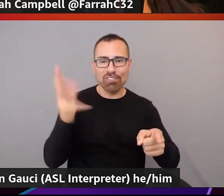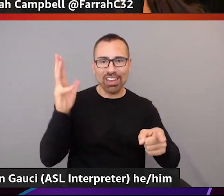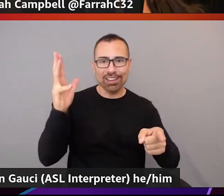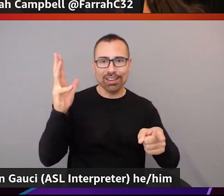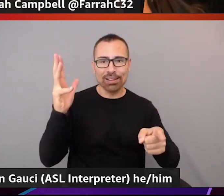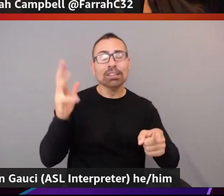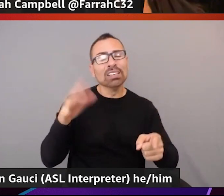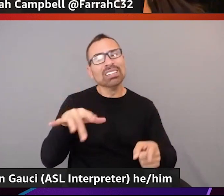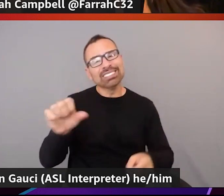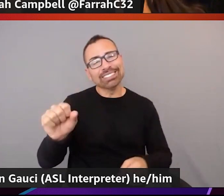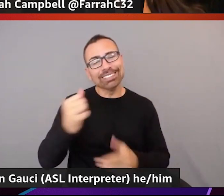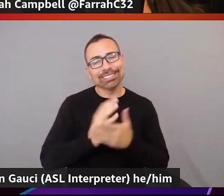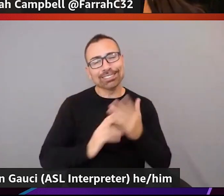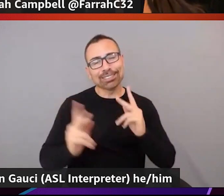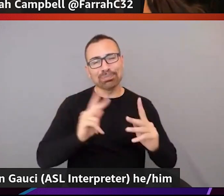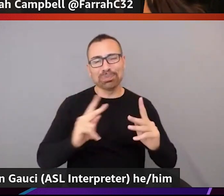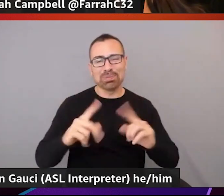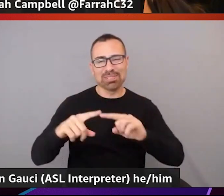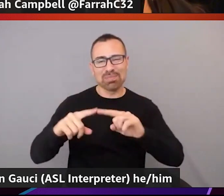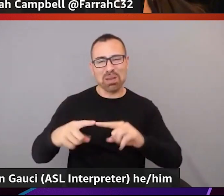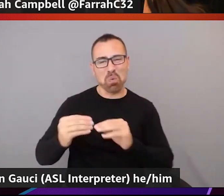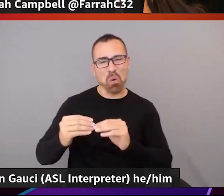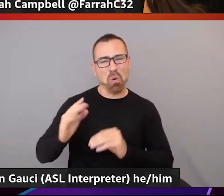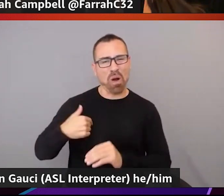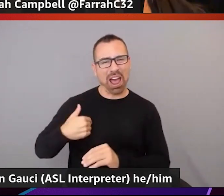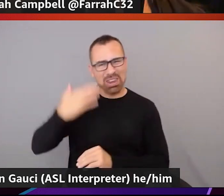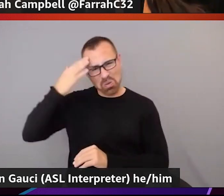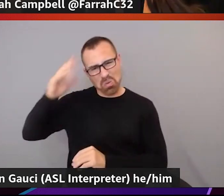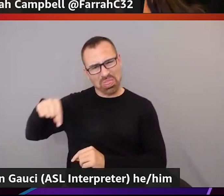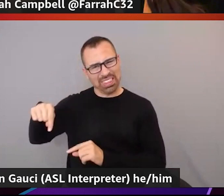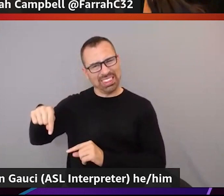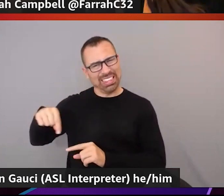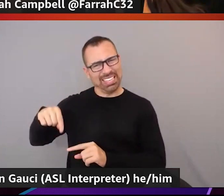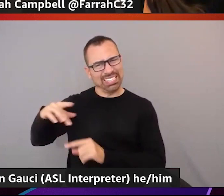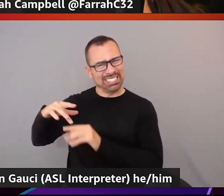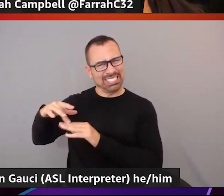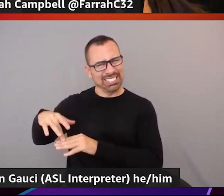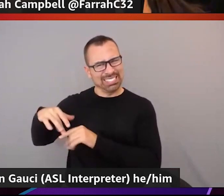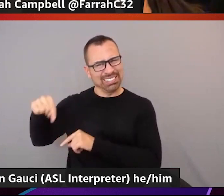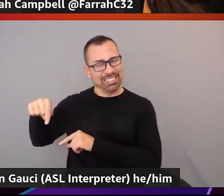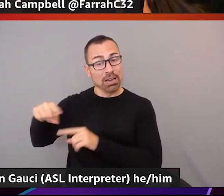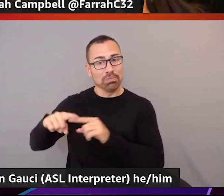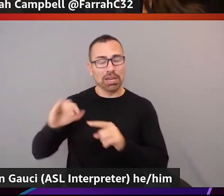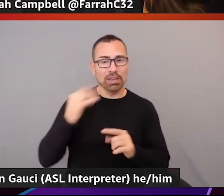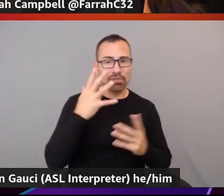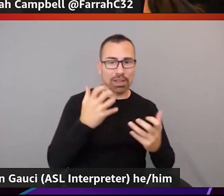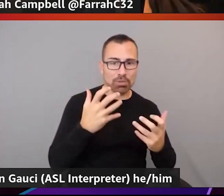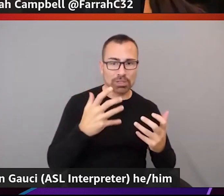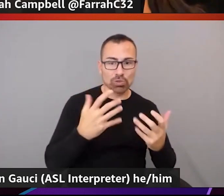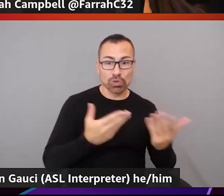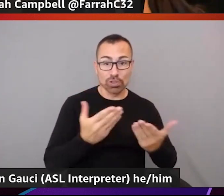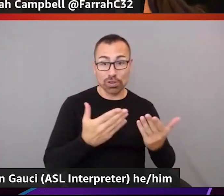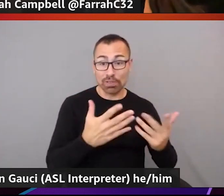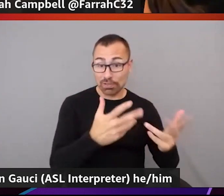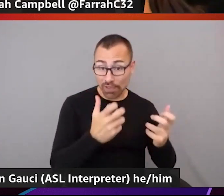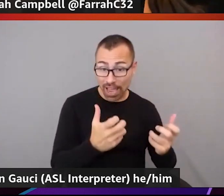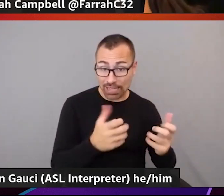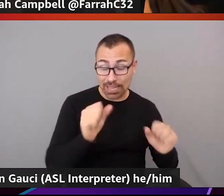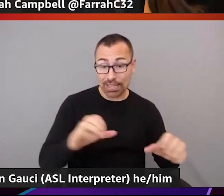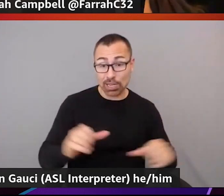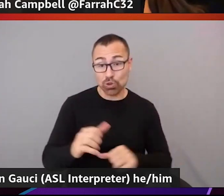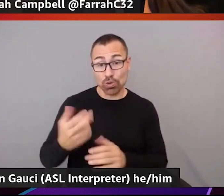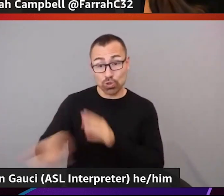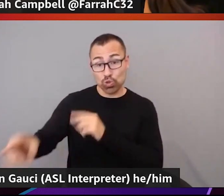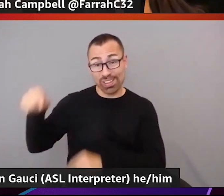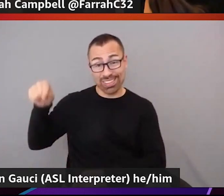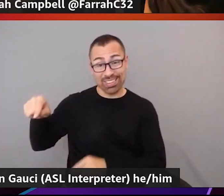to lean more to what they're familiar with, and if they need to get their service out fast and they can do it in 2 or 3 seconds the way they know, then by all means,